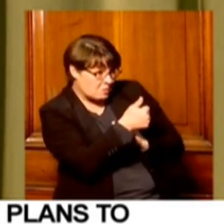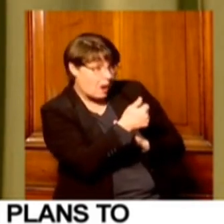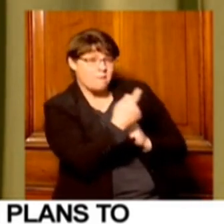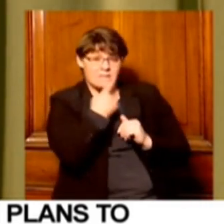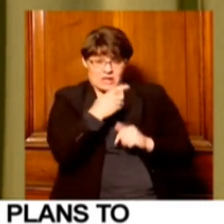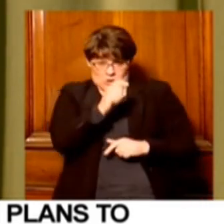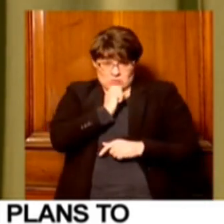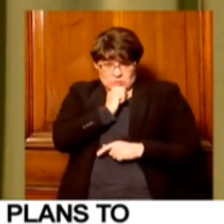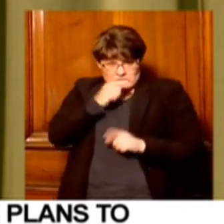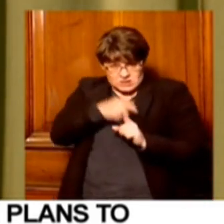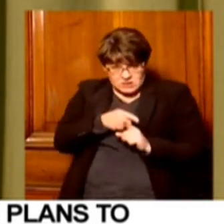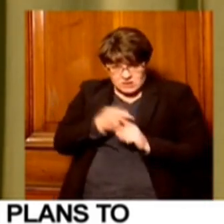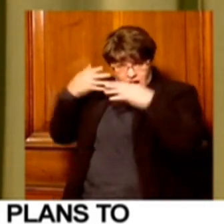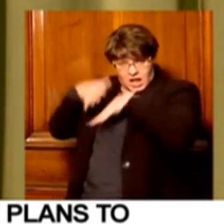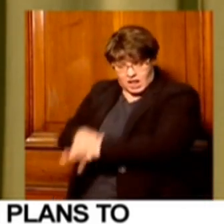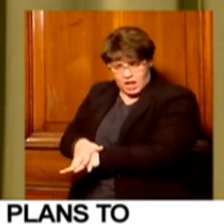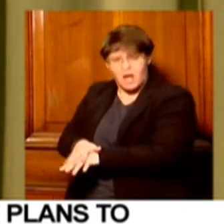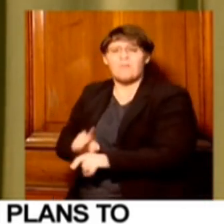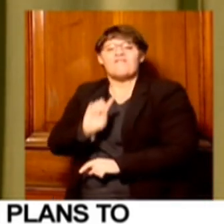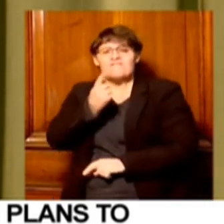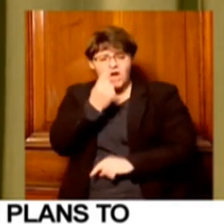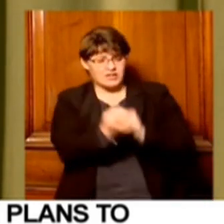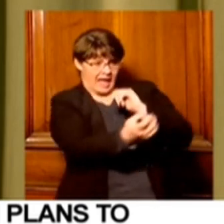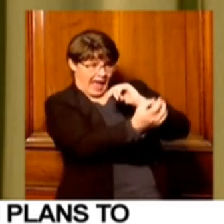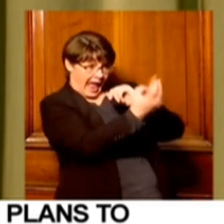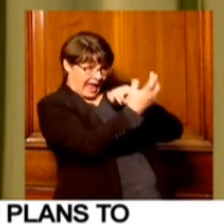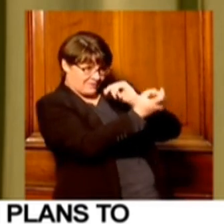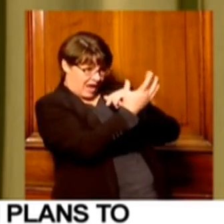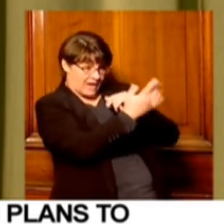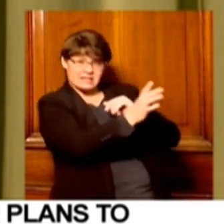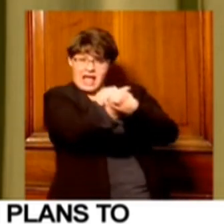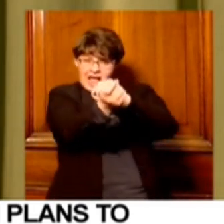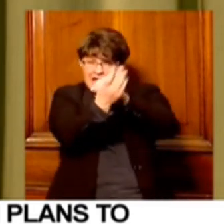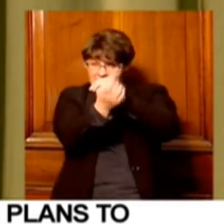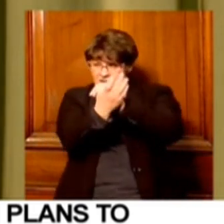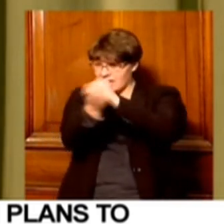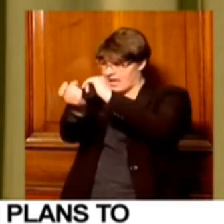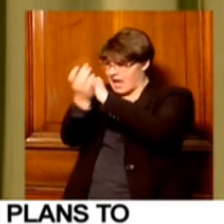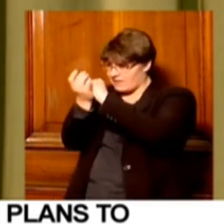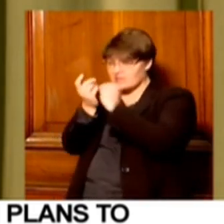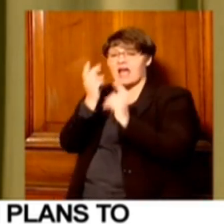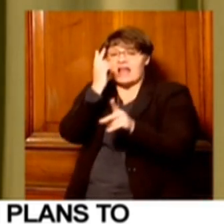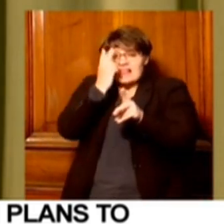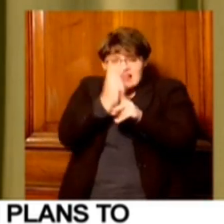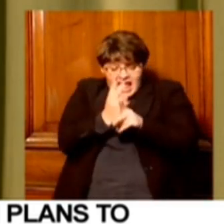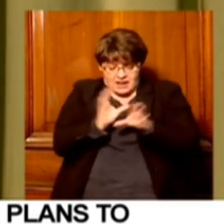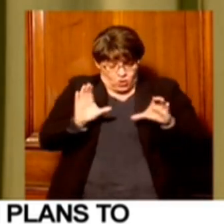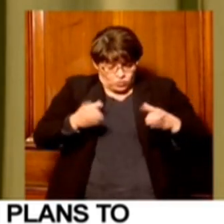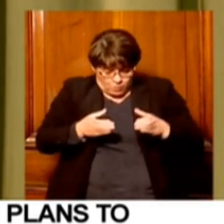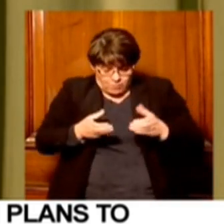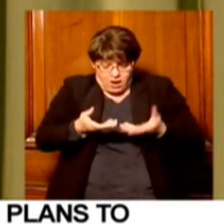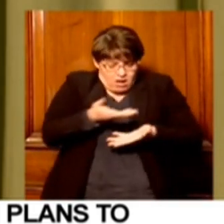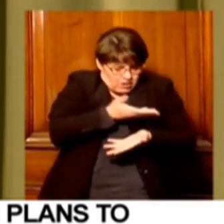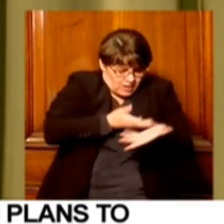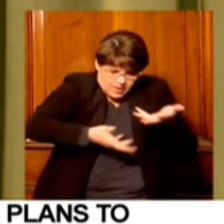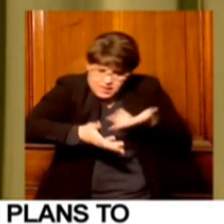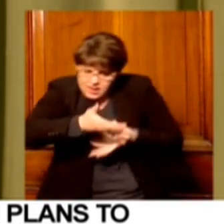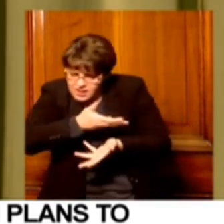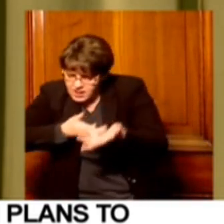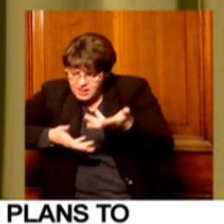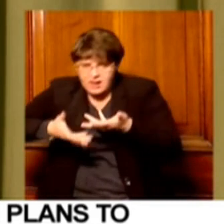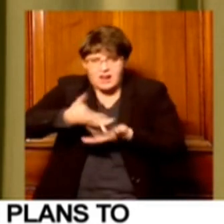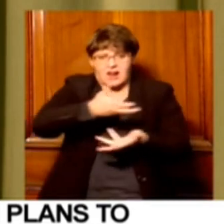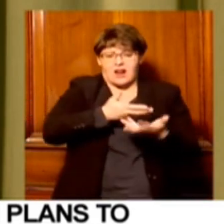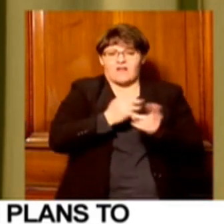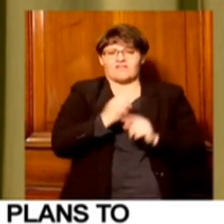to government, we deliberate on whatever advice, whether it's from the Ministerial Advisory Committee,